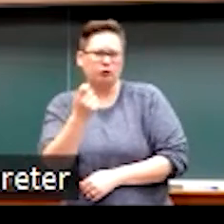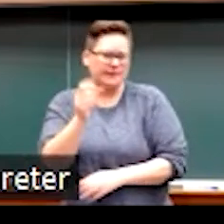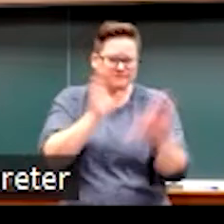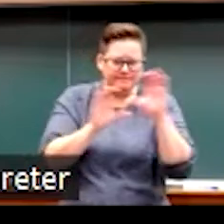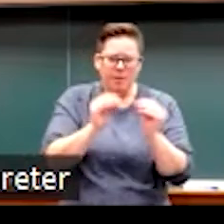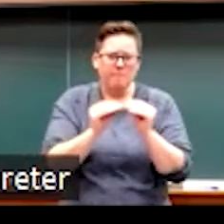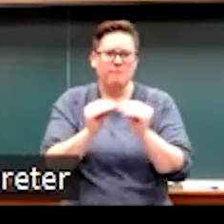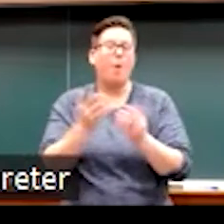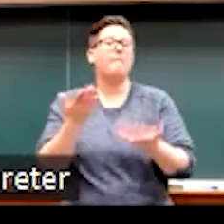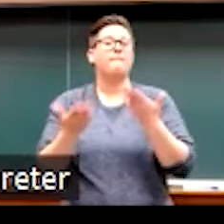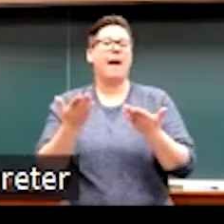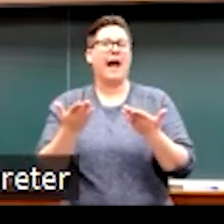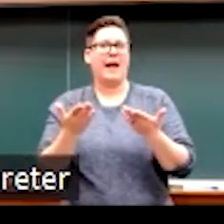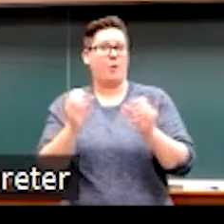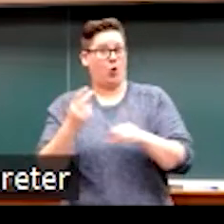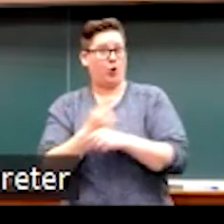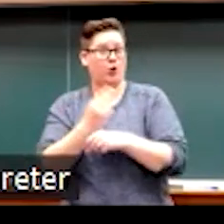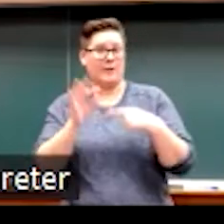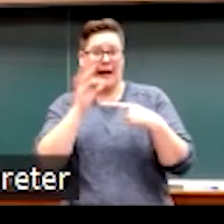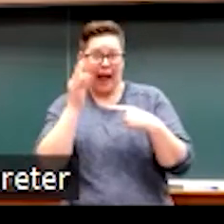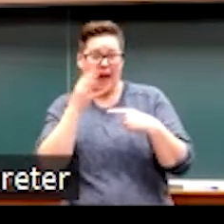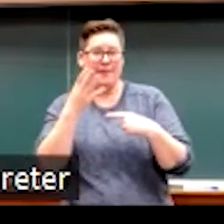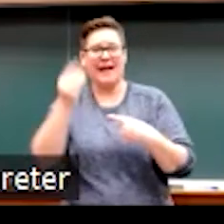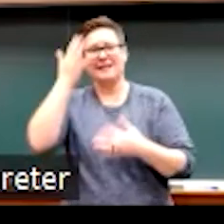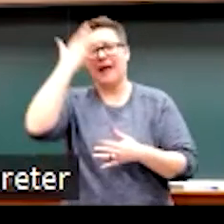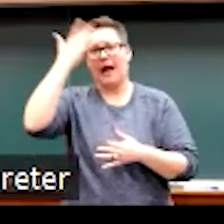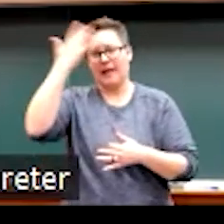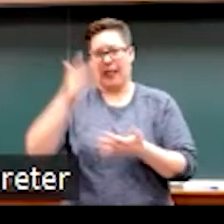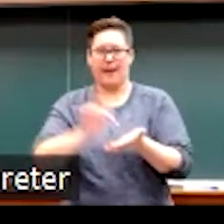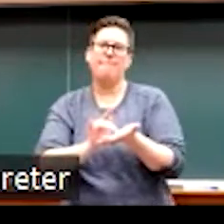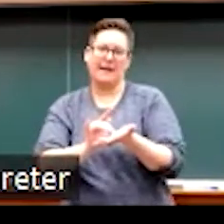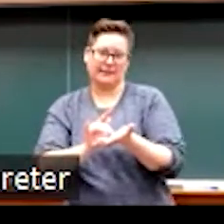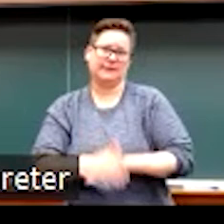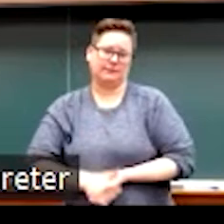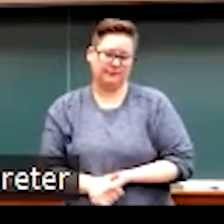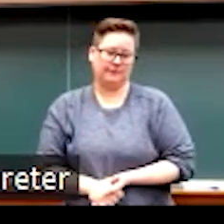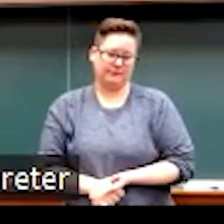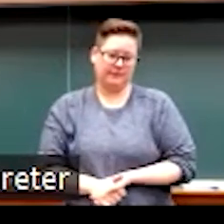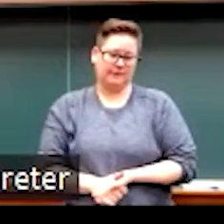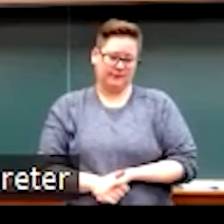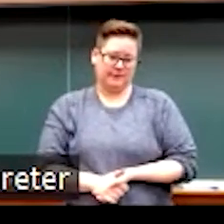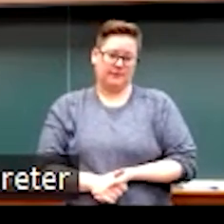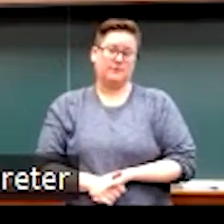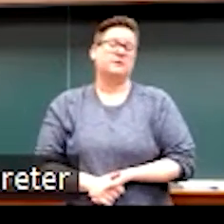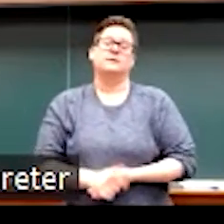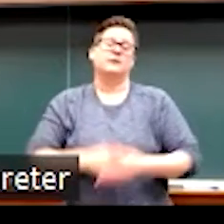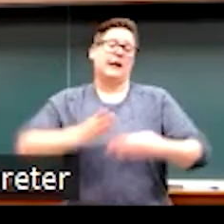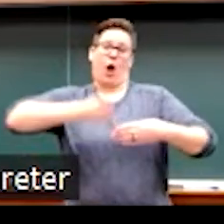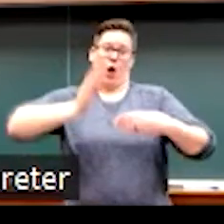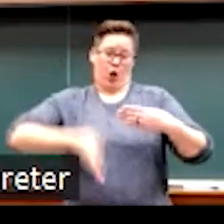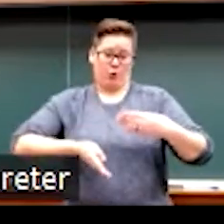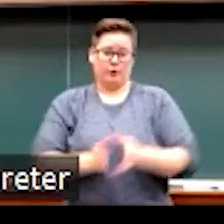those, including the potential utility of cannabis and psychedelic medications in this context. In conclusion,